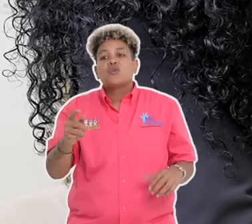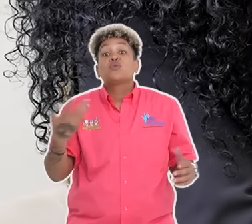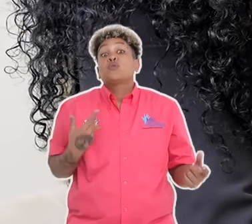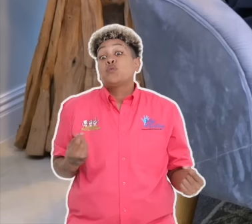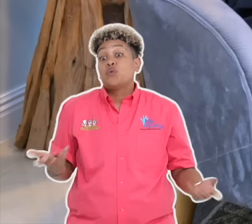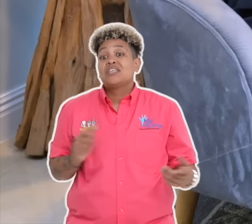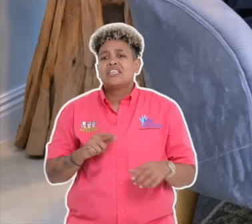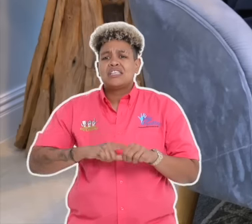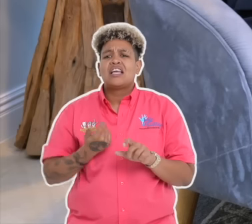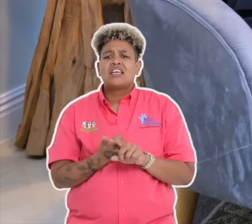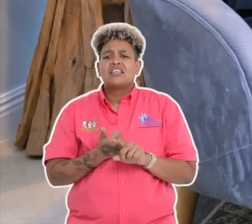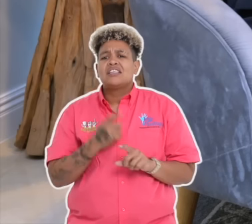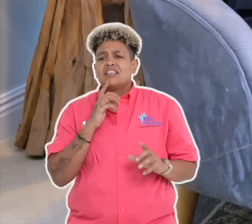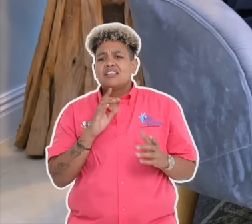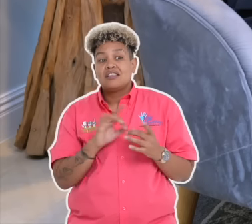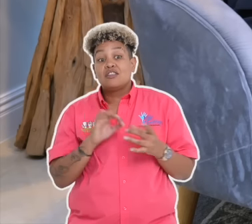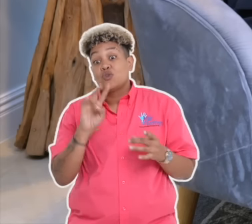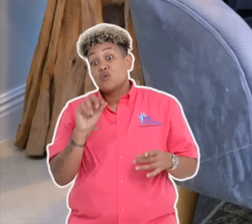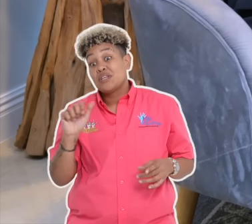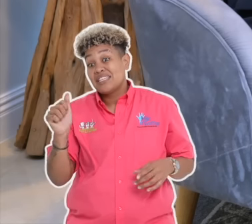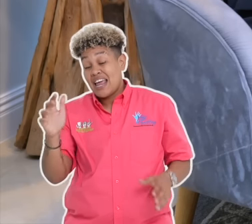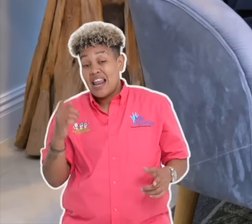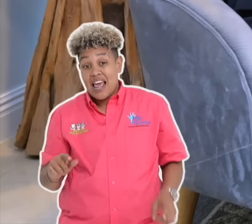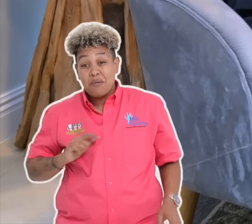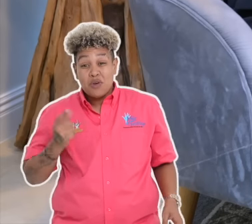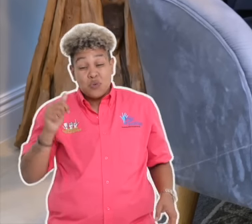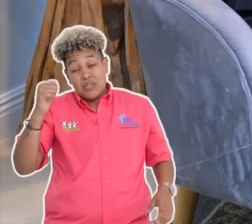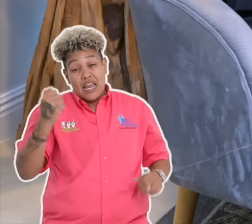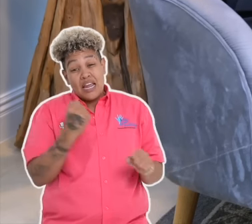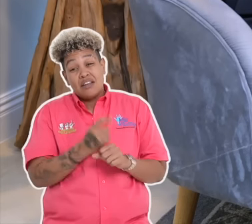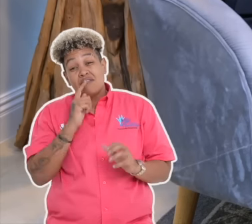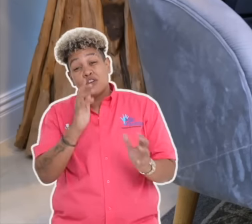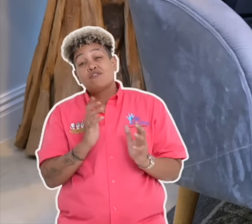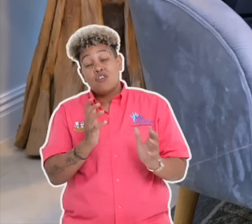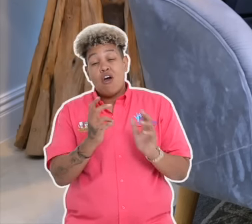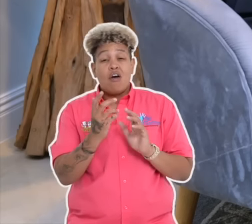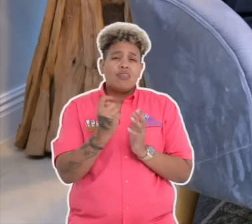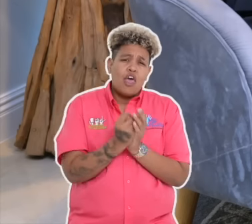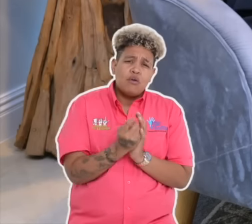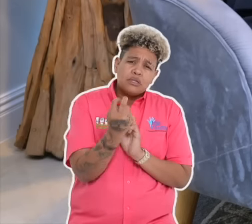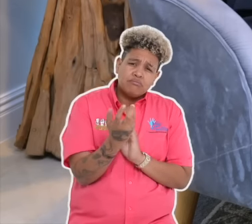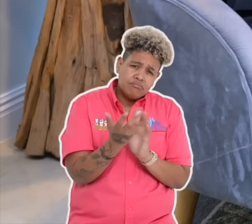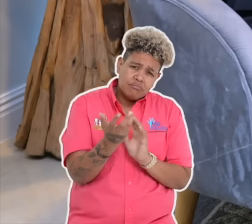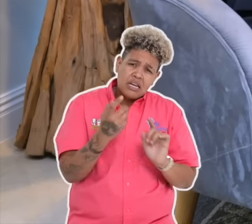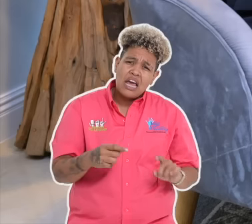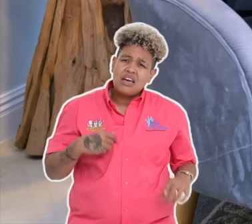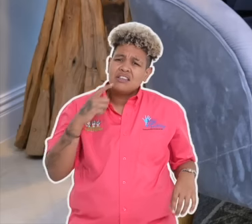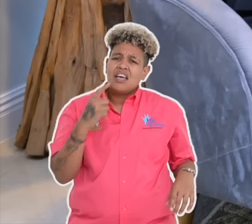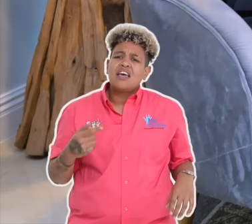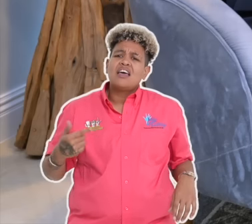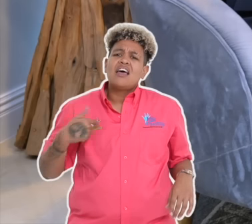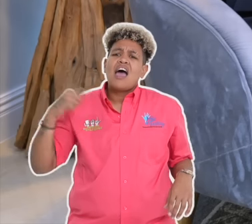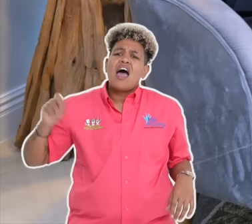you. And so I started doing talk therapy in 2010. And so I did 10 years of talk therapy. And I got to the point